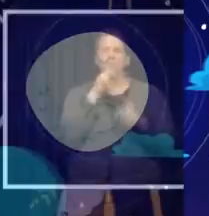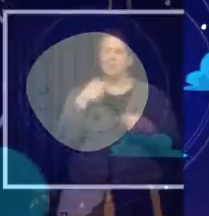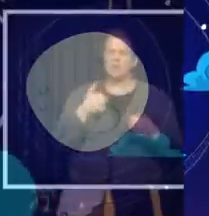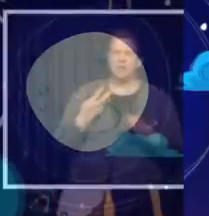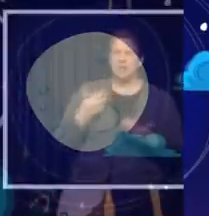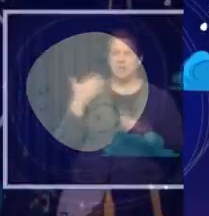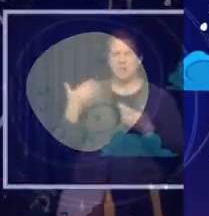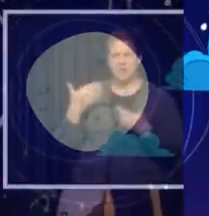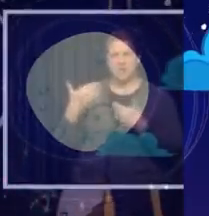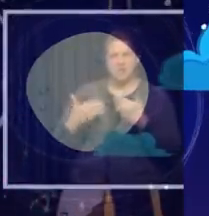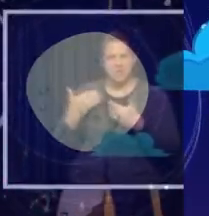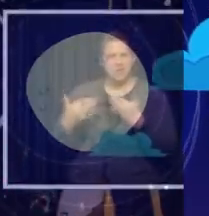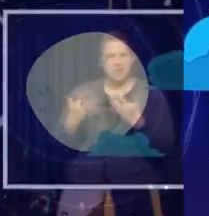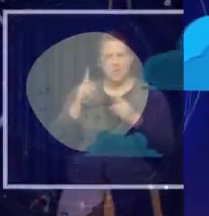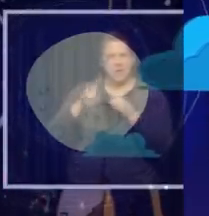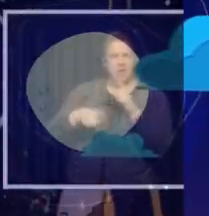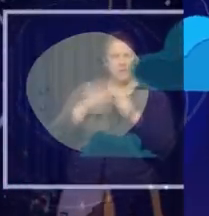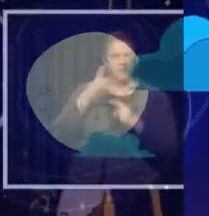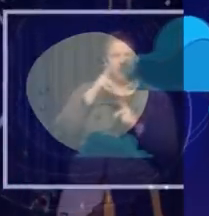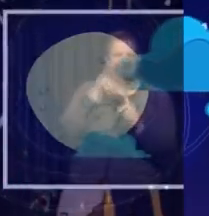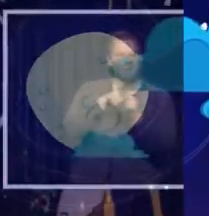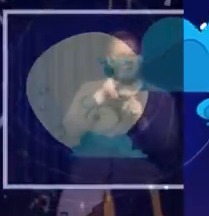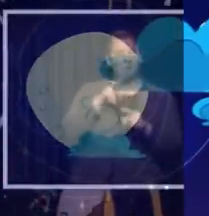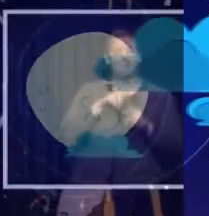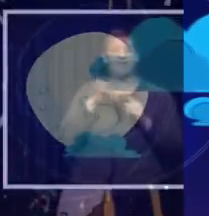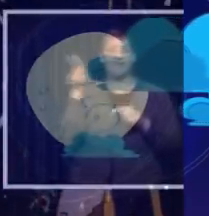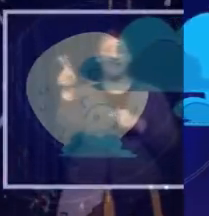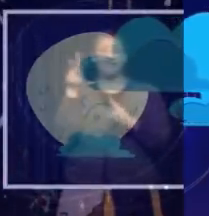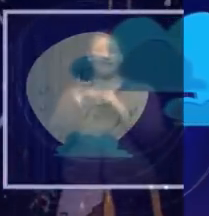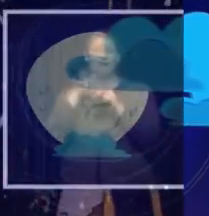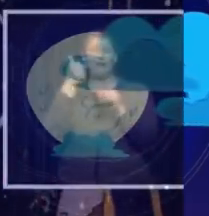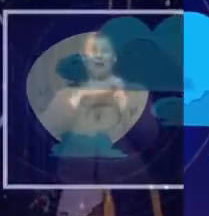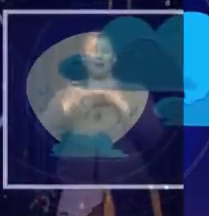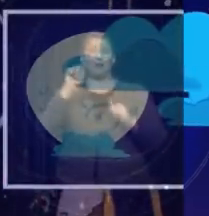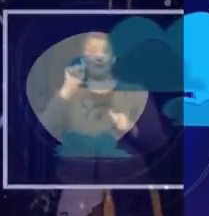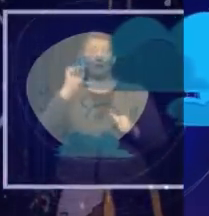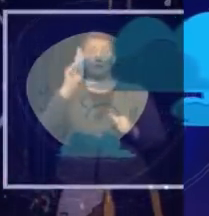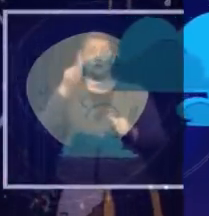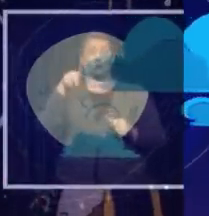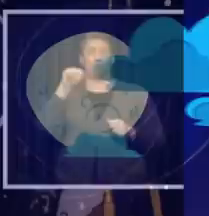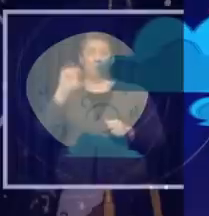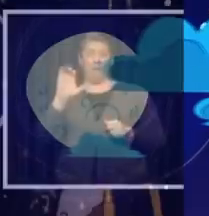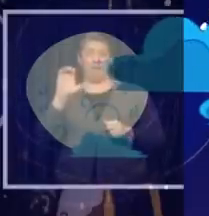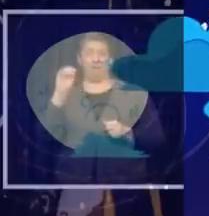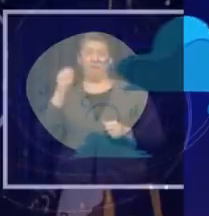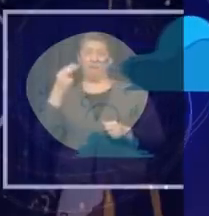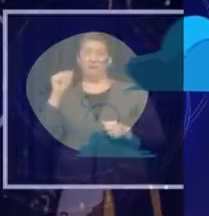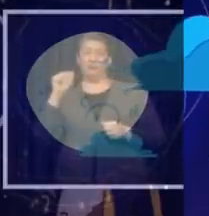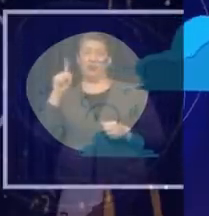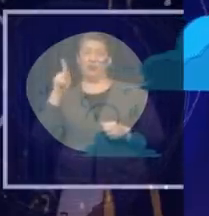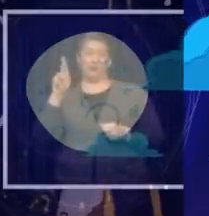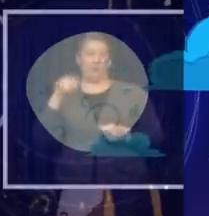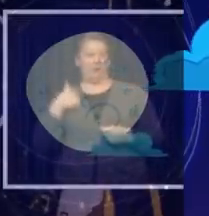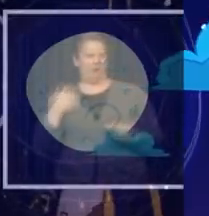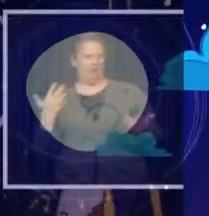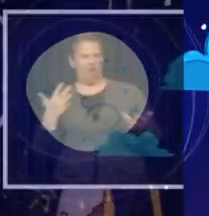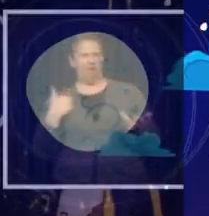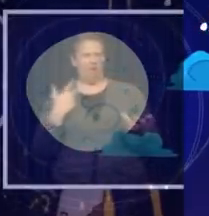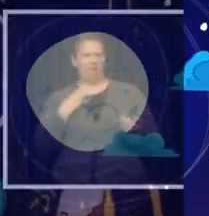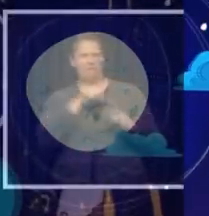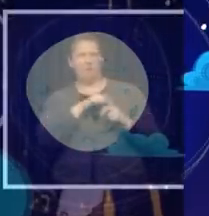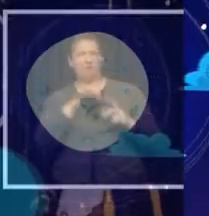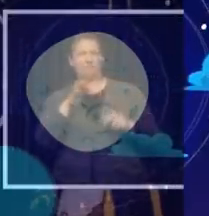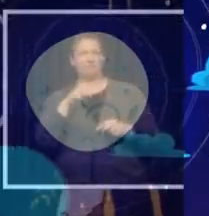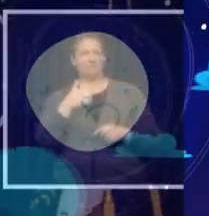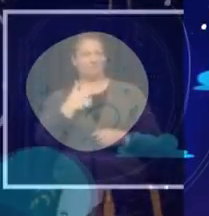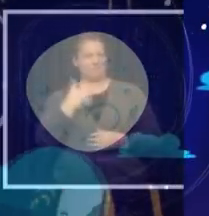and mentioned an individual that had filed in the name of Tupac Shakur. I didn't know, and it's my